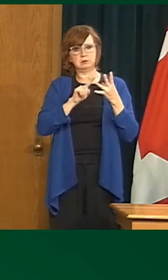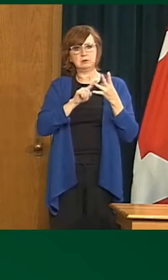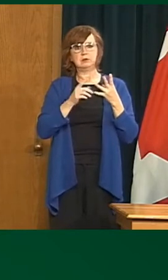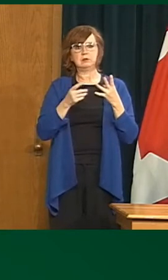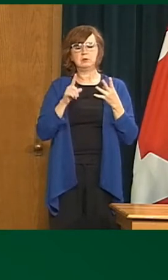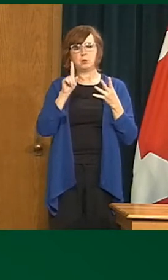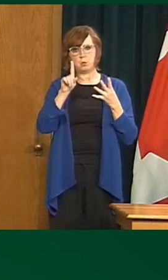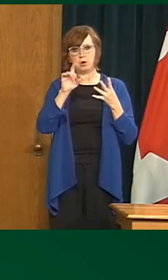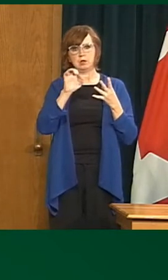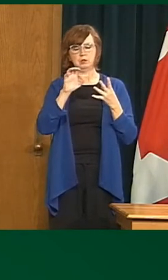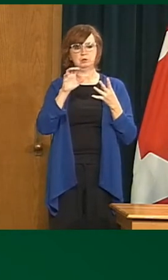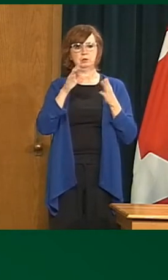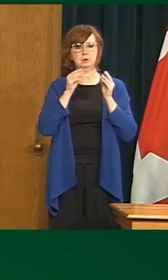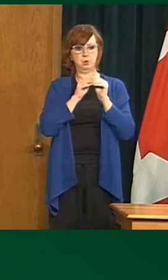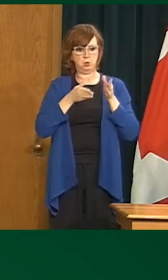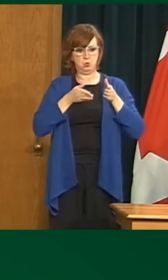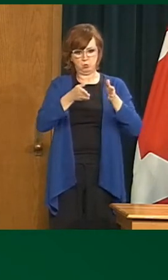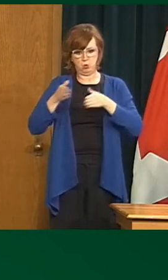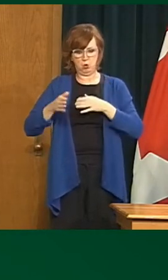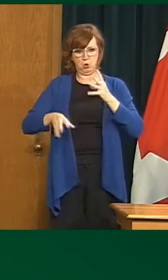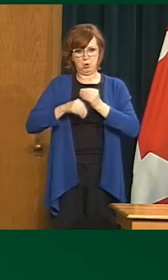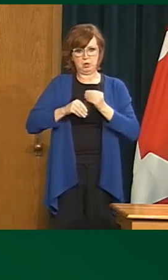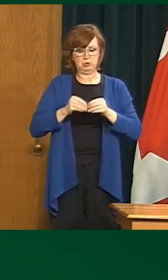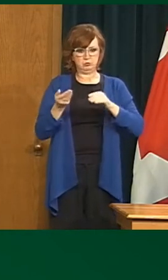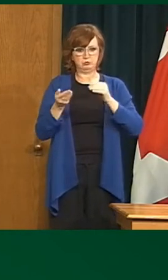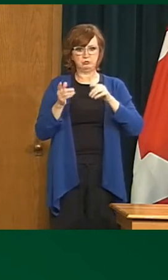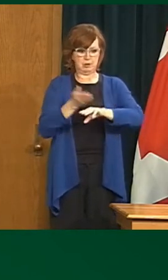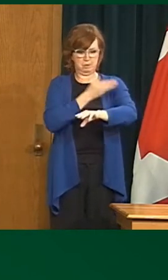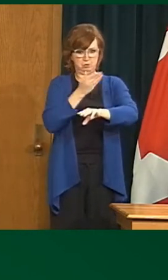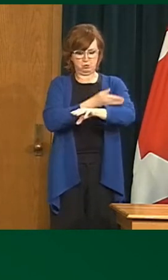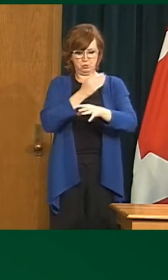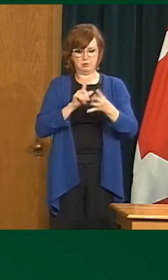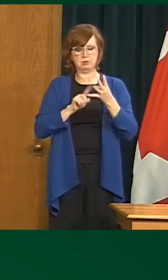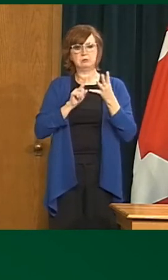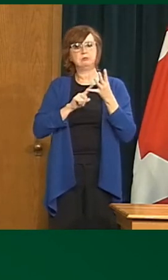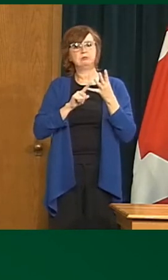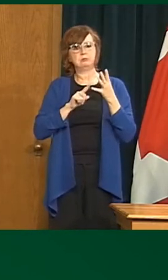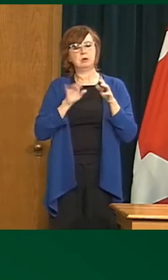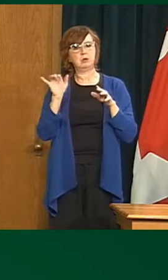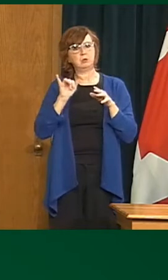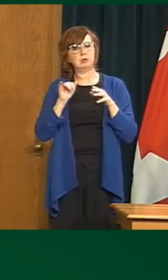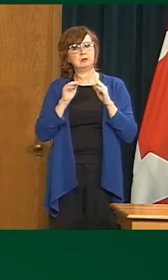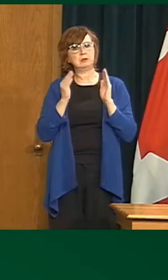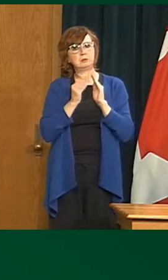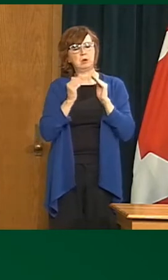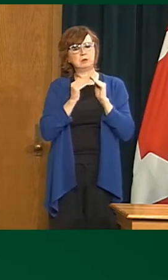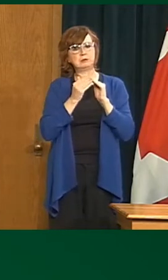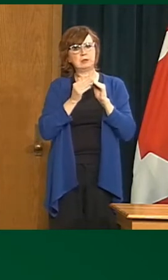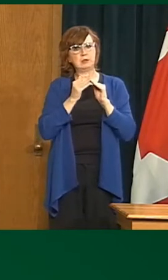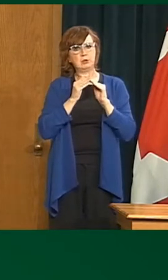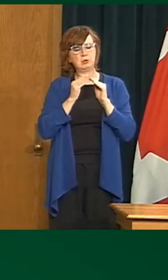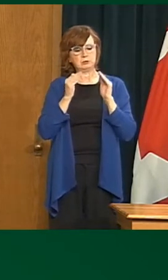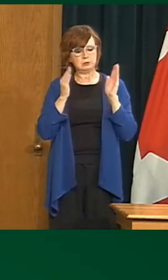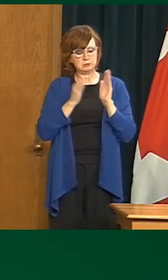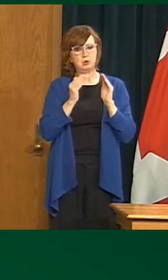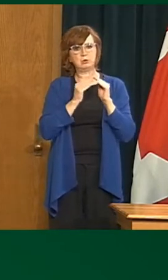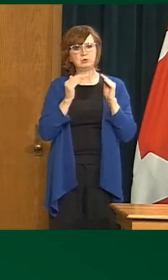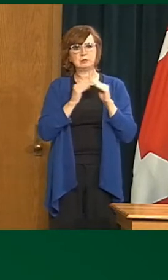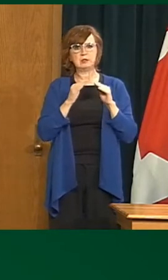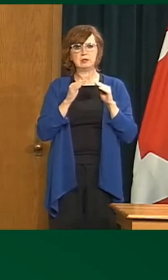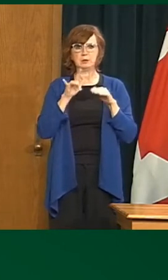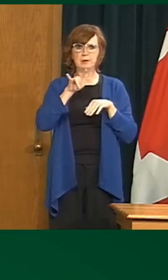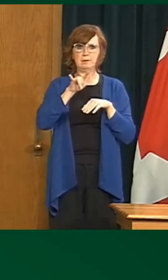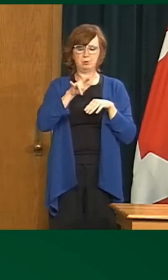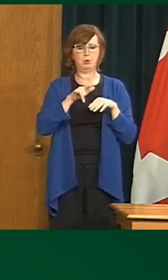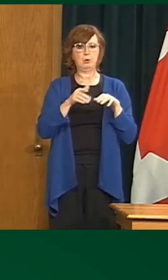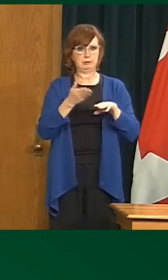with our existing municipal roads program, as well as some improvements to our community airports. This is in addition to